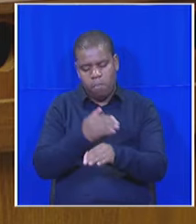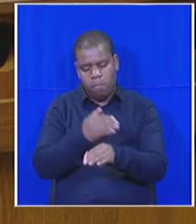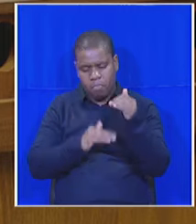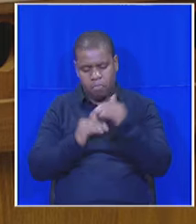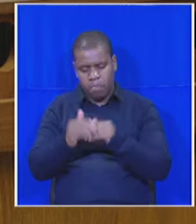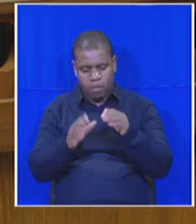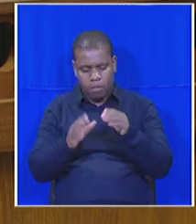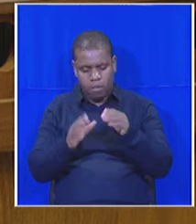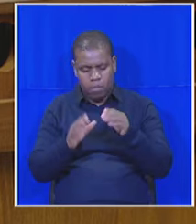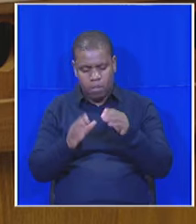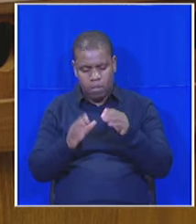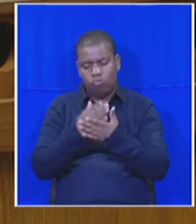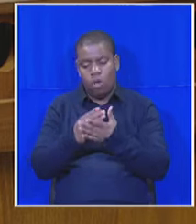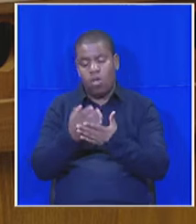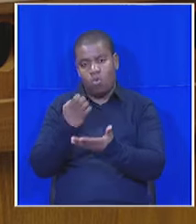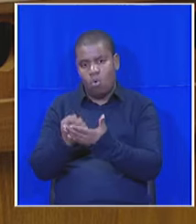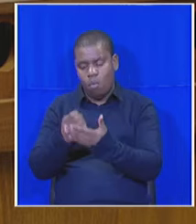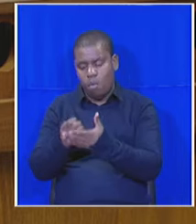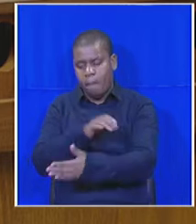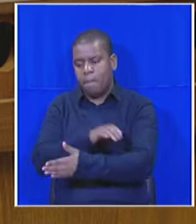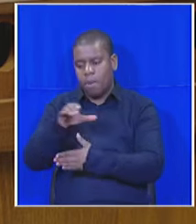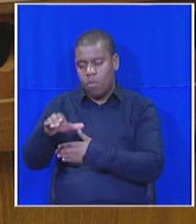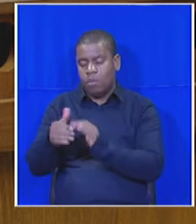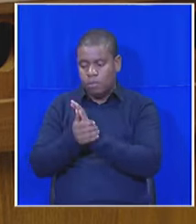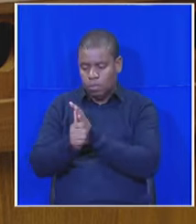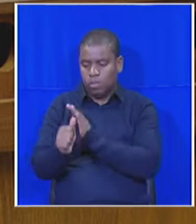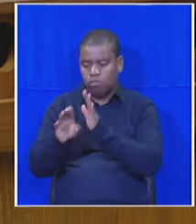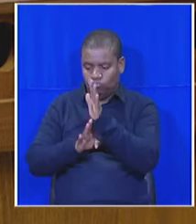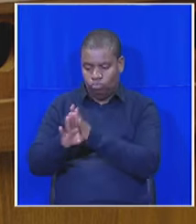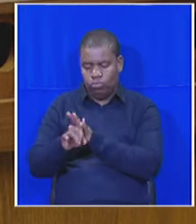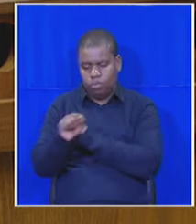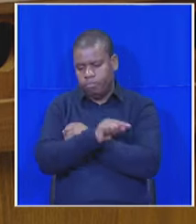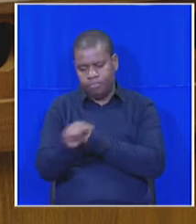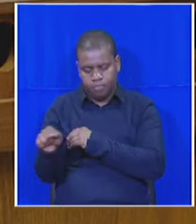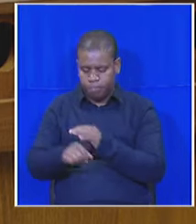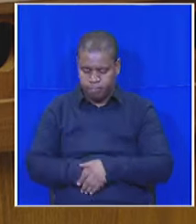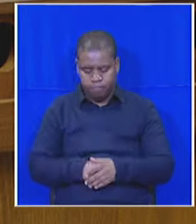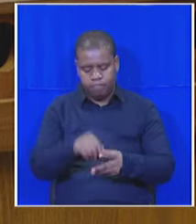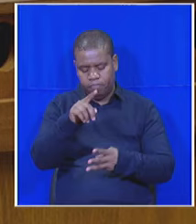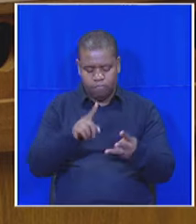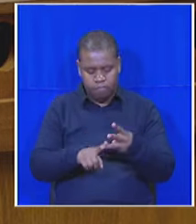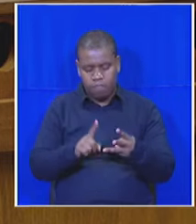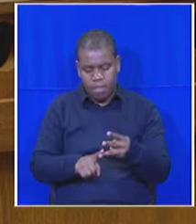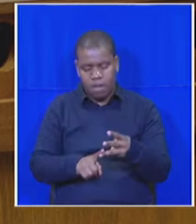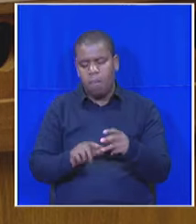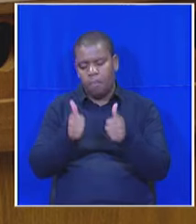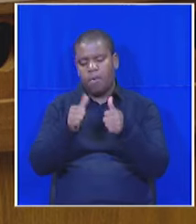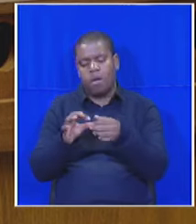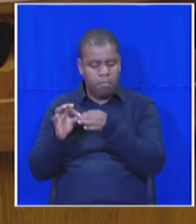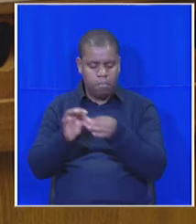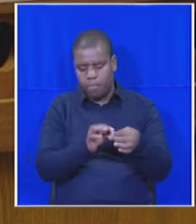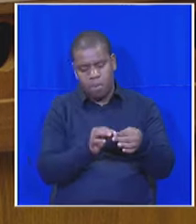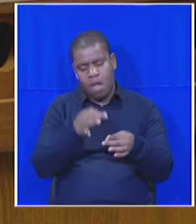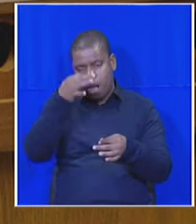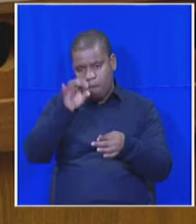promote economic empowerment and skills development. Three, good corporate governance to support